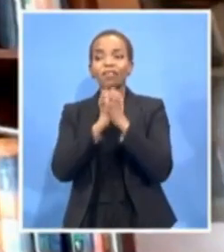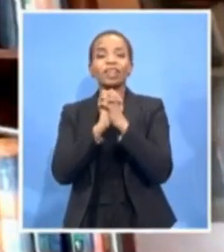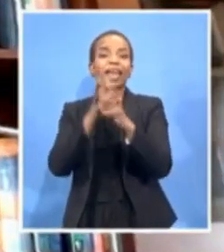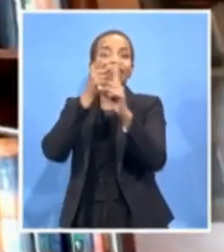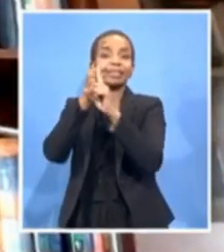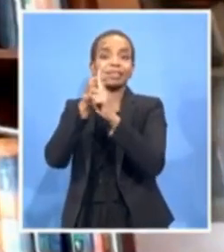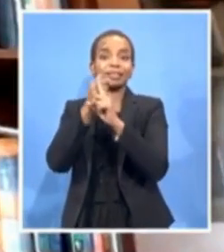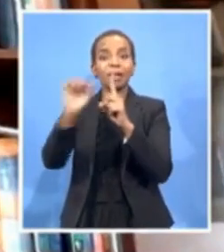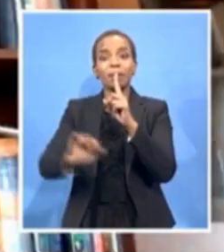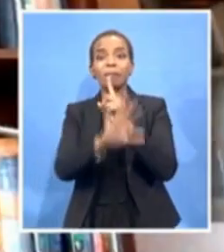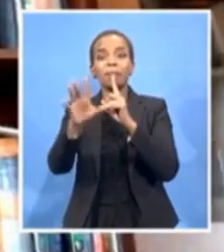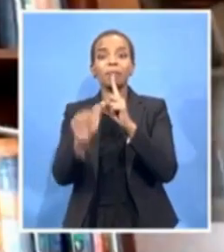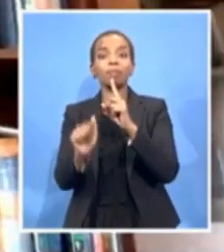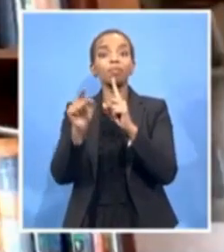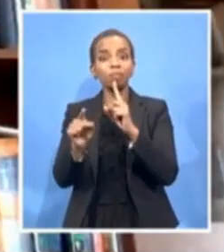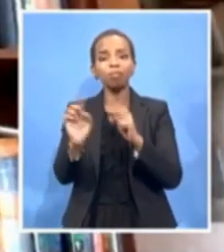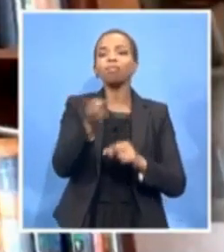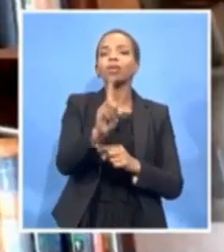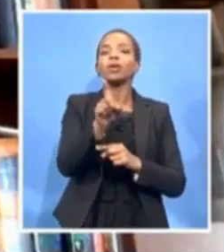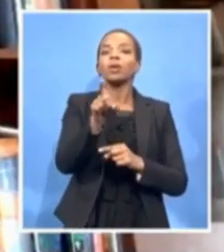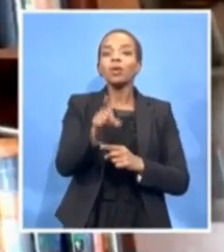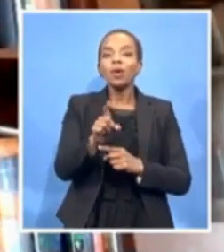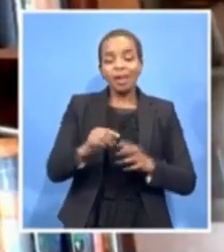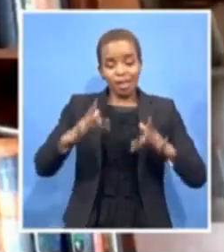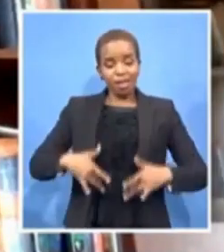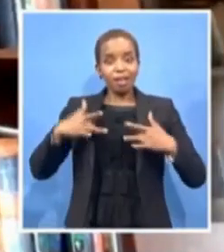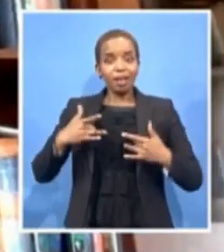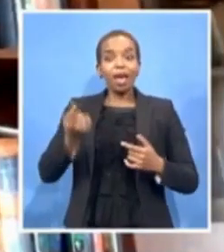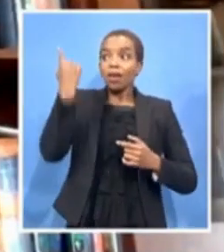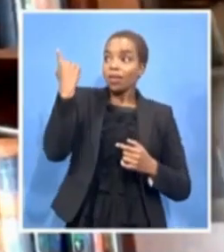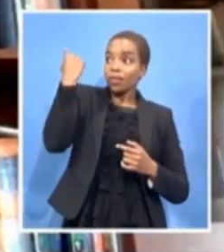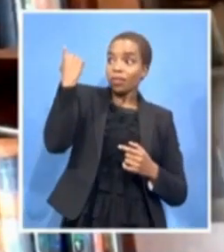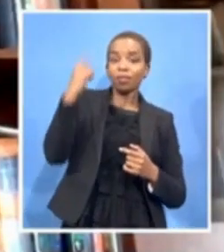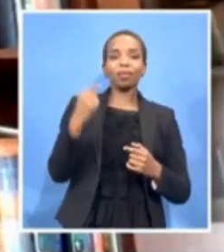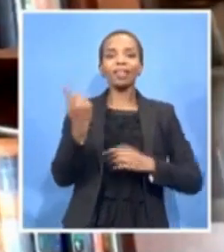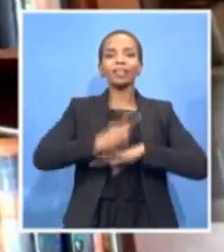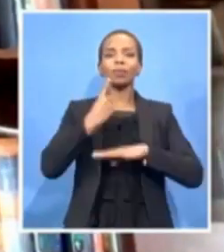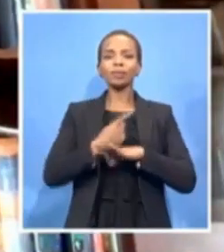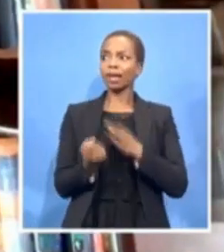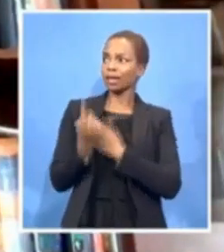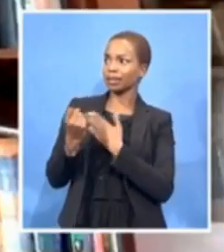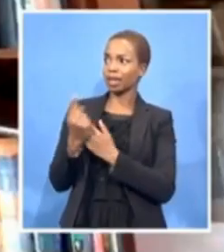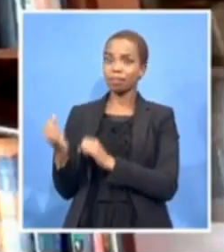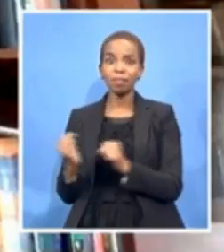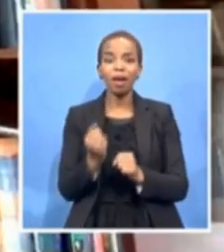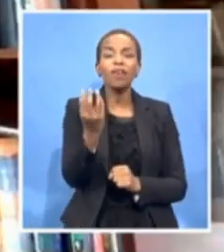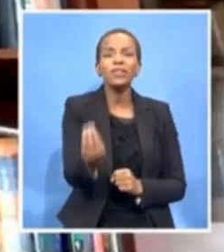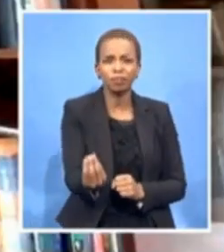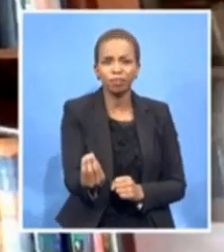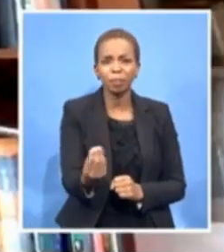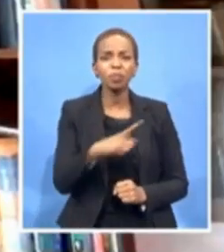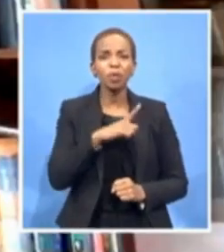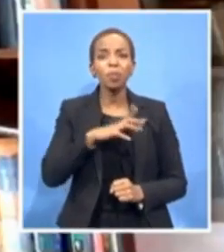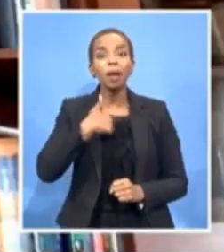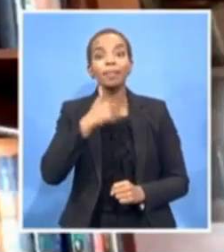it was alive in the early days. Because I've mentioned South Africa a little bit, I want us to backpedal to the